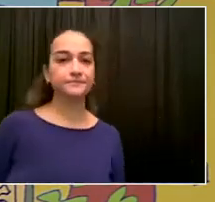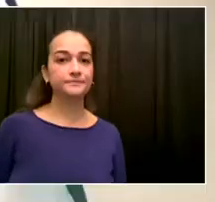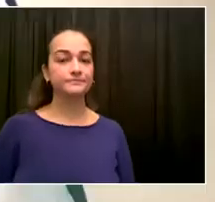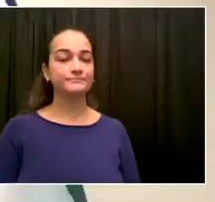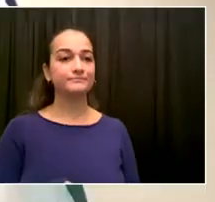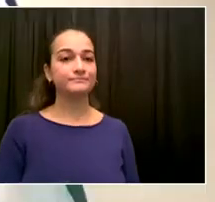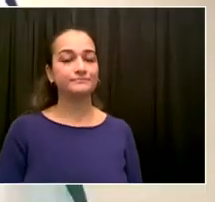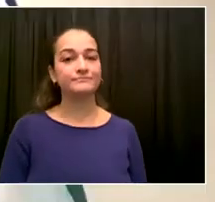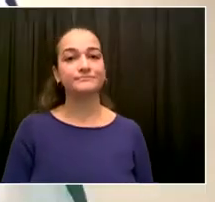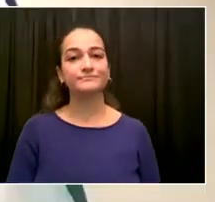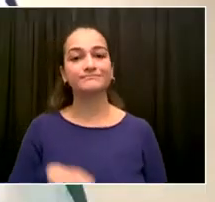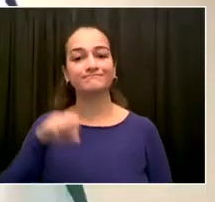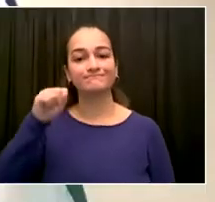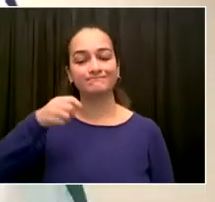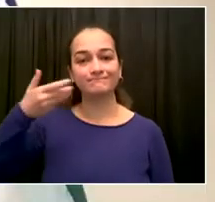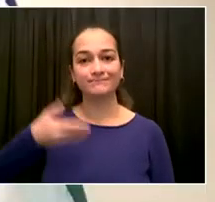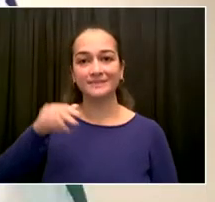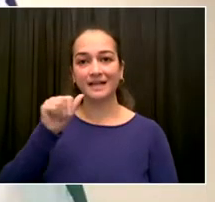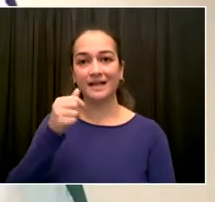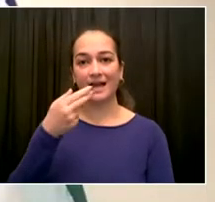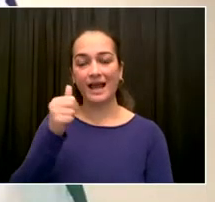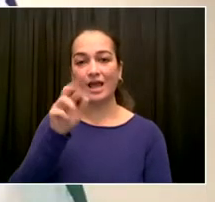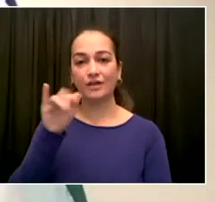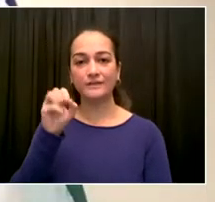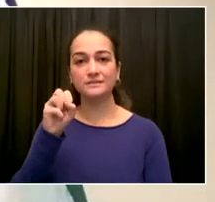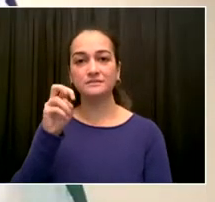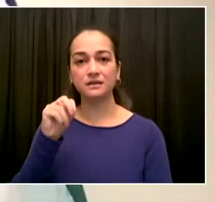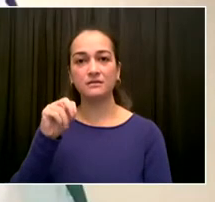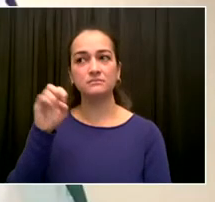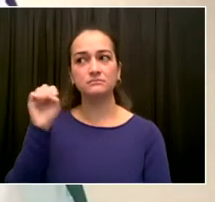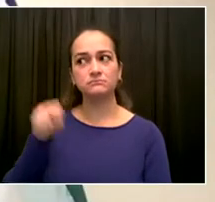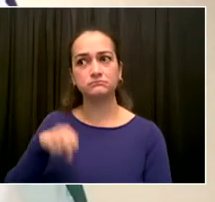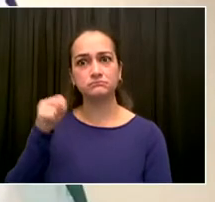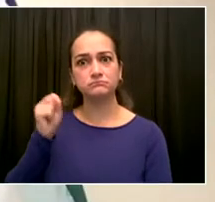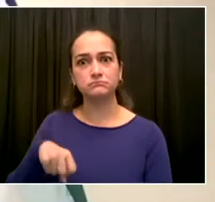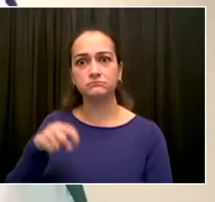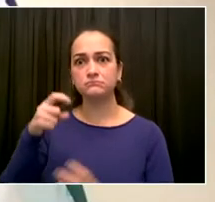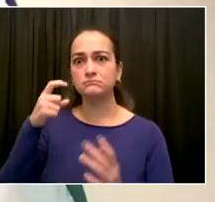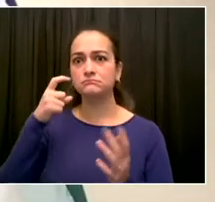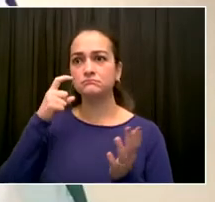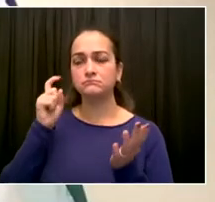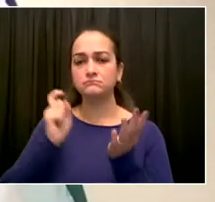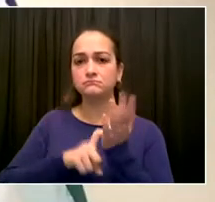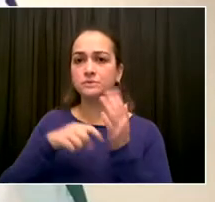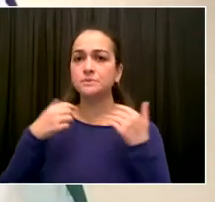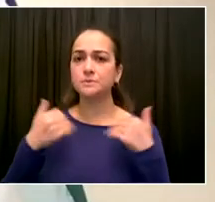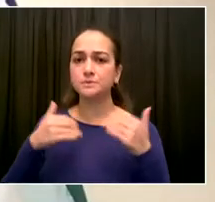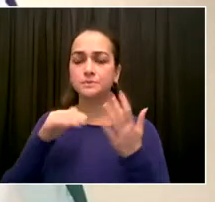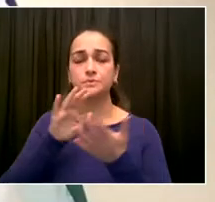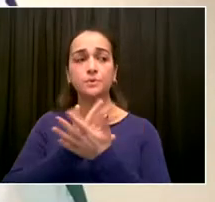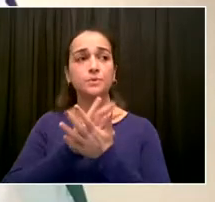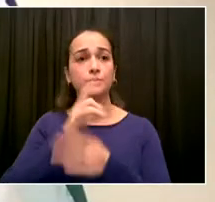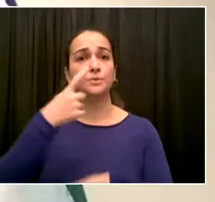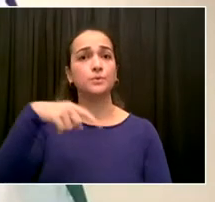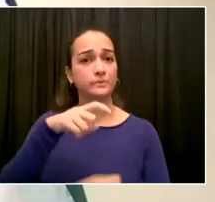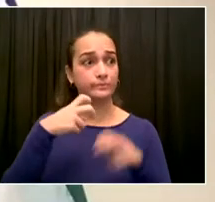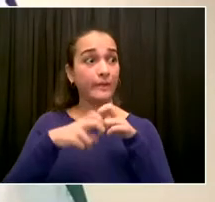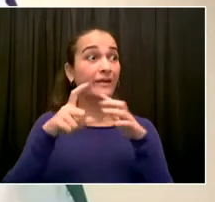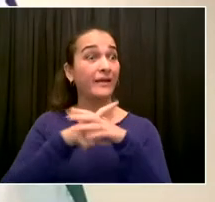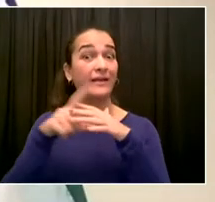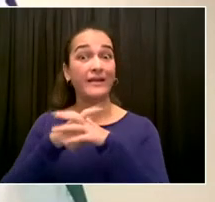to the school safety agents for the recovery of these firearms. Scanning at some of the